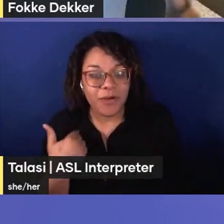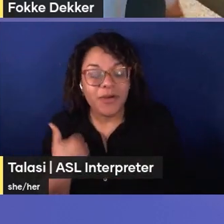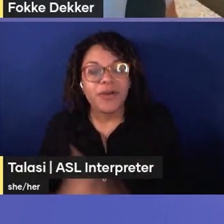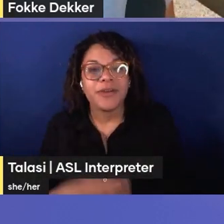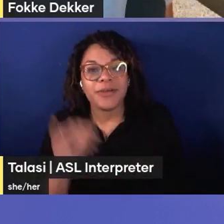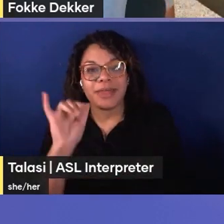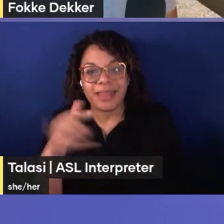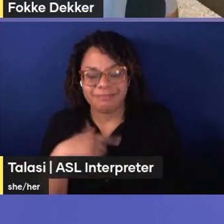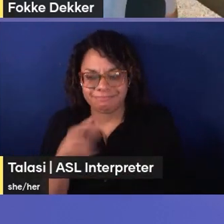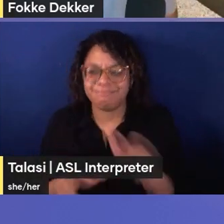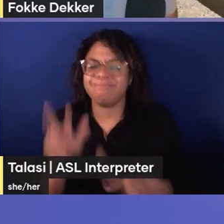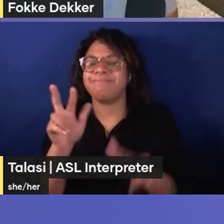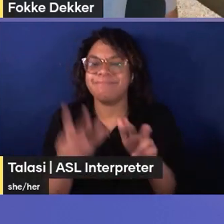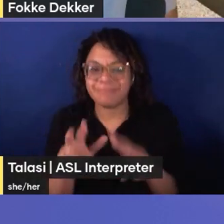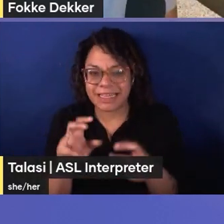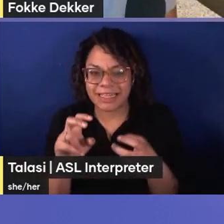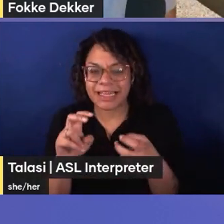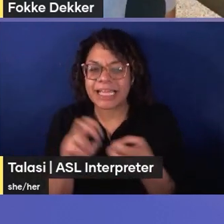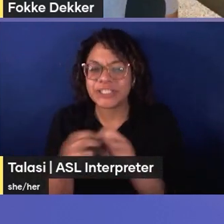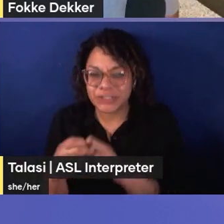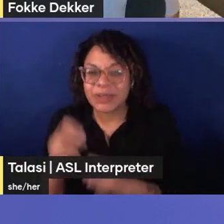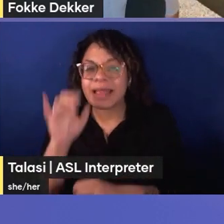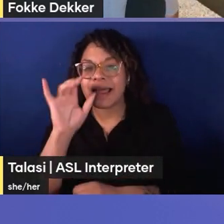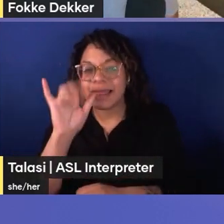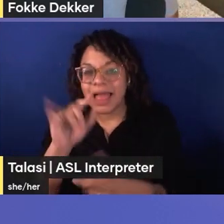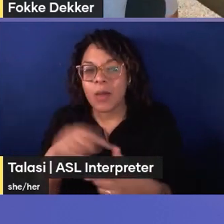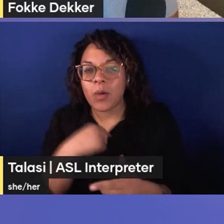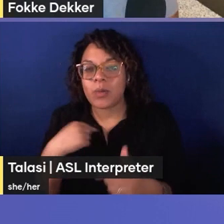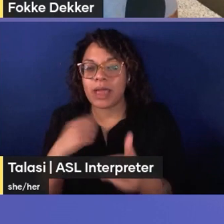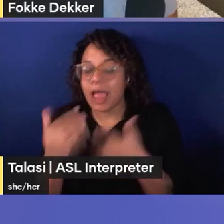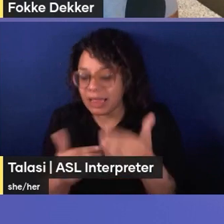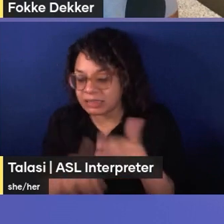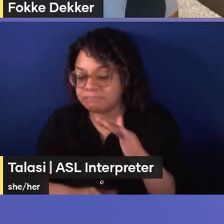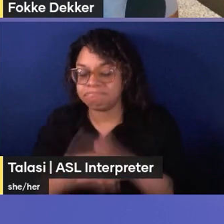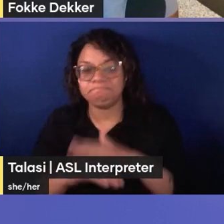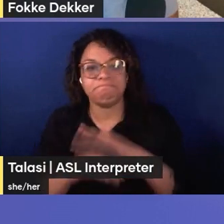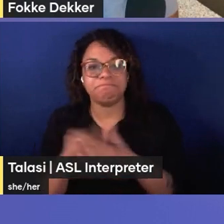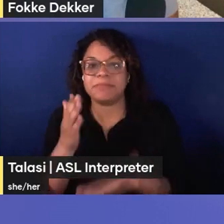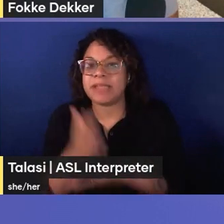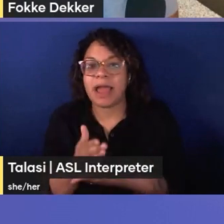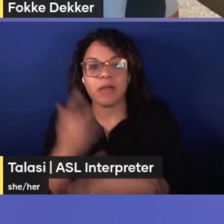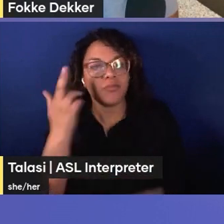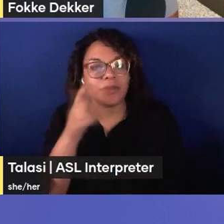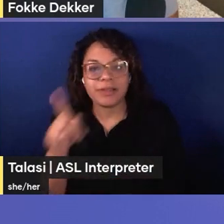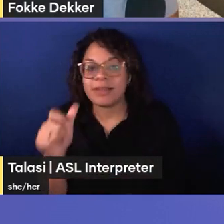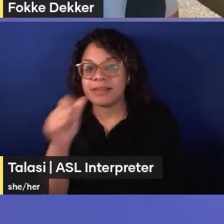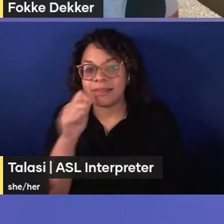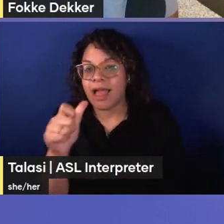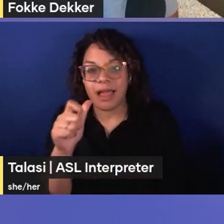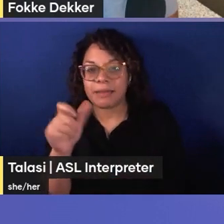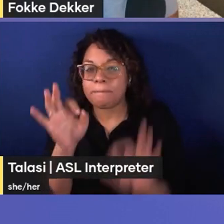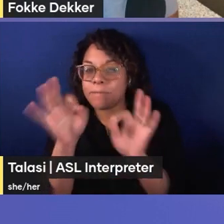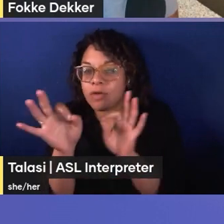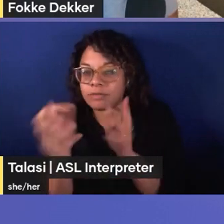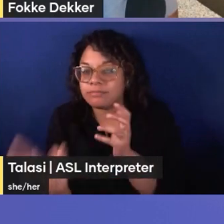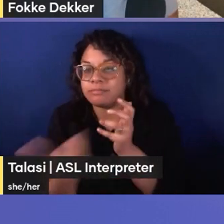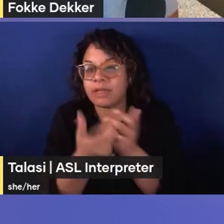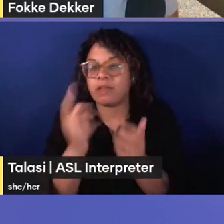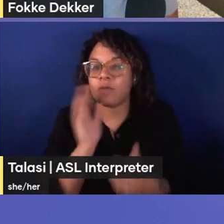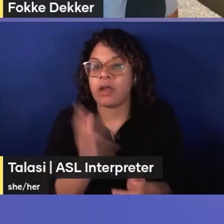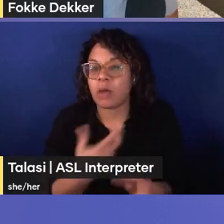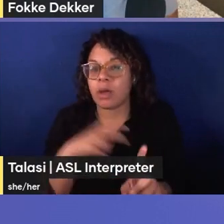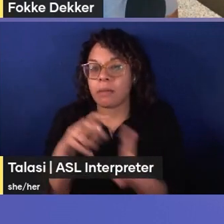of an issue, and sort of where this development stopped, and we realized that this wasn't going to be the end all be all for the plugin